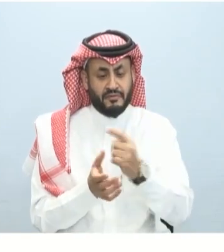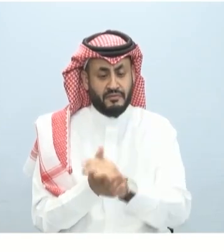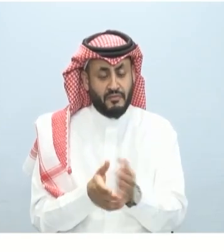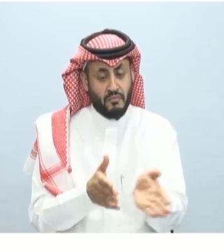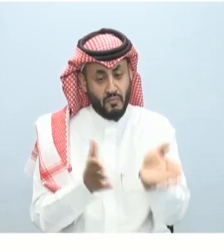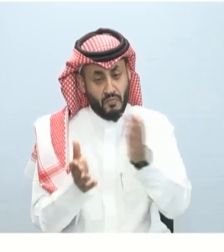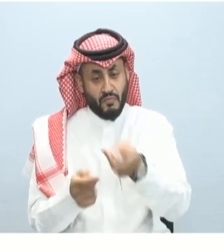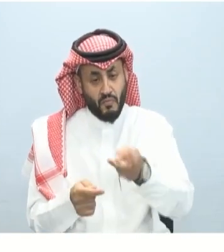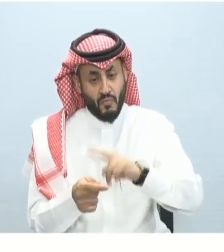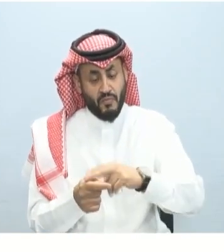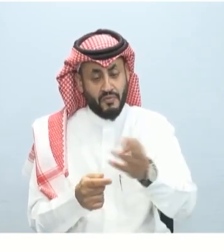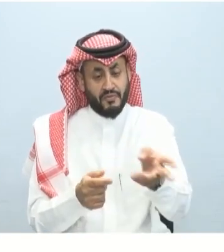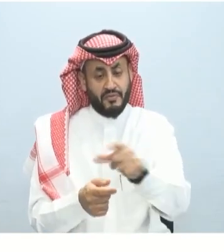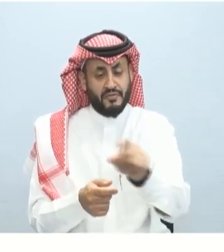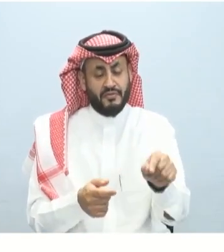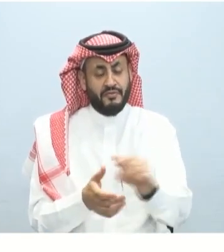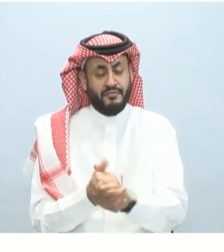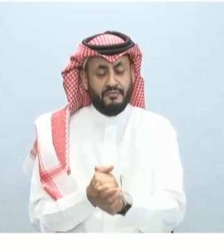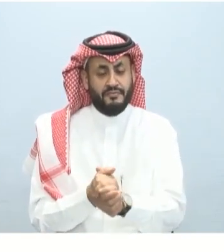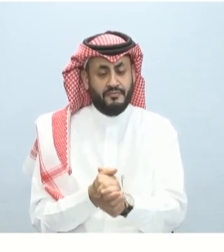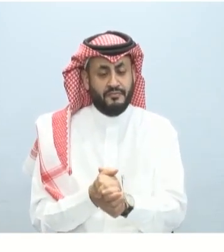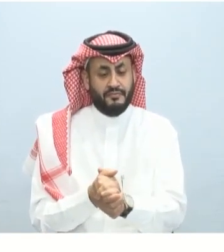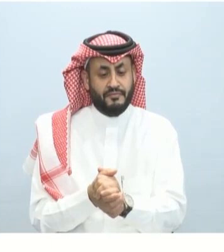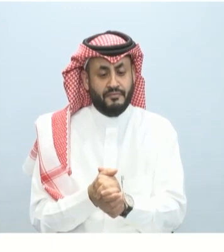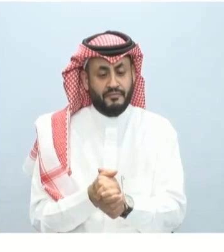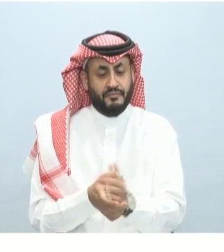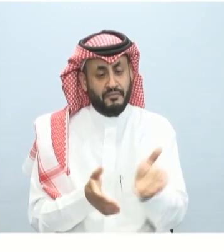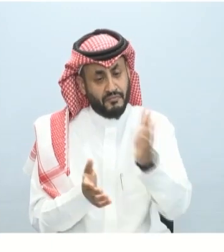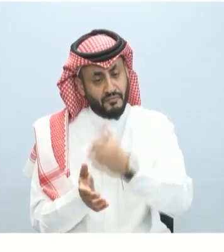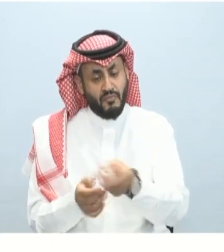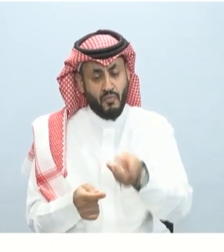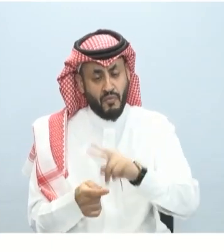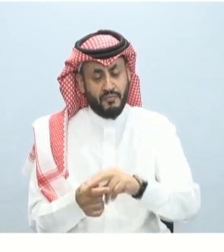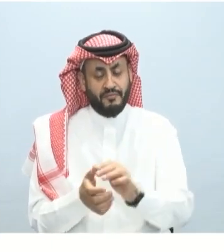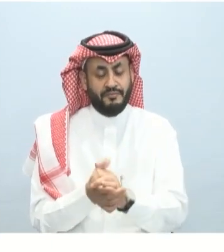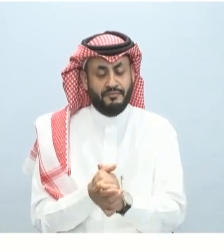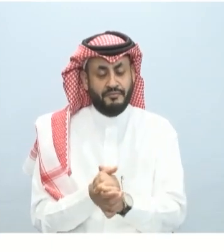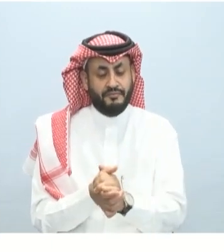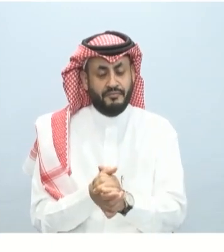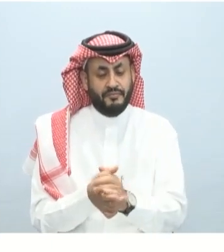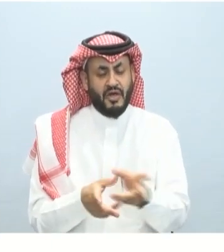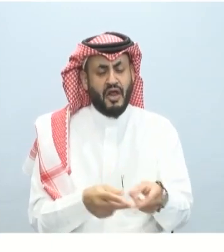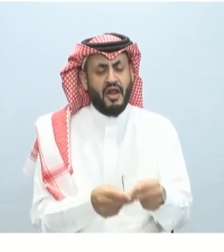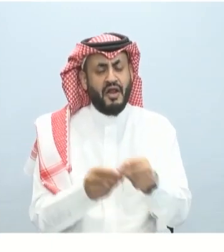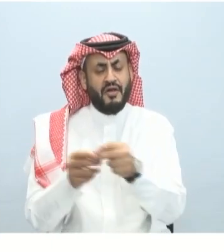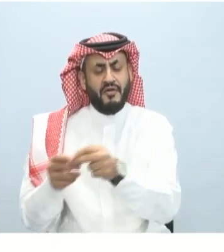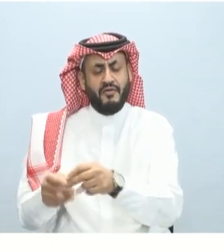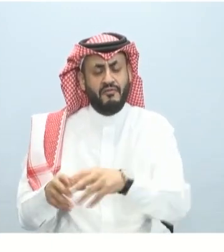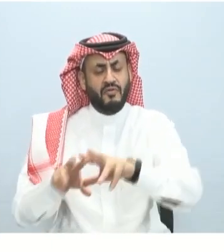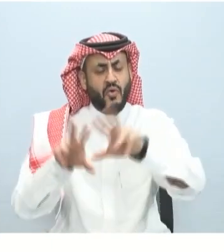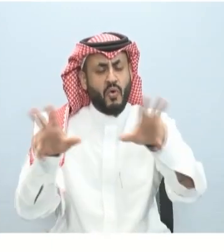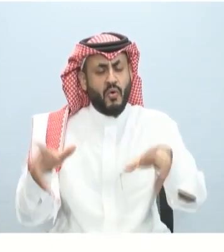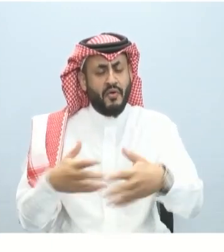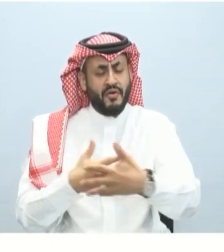other genres covering also here, leading to the complete table that